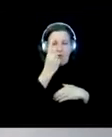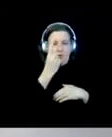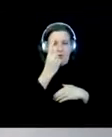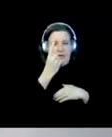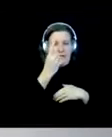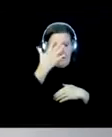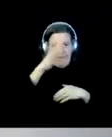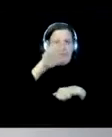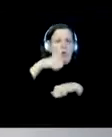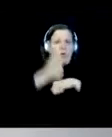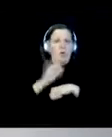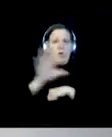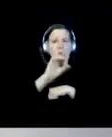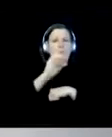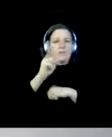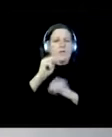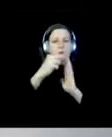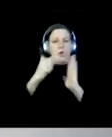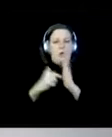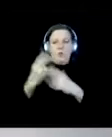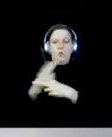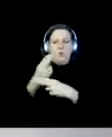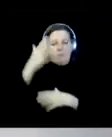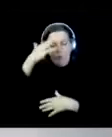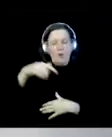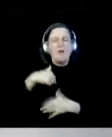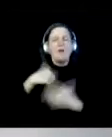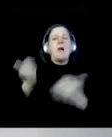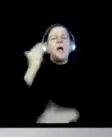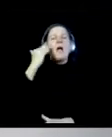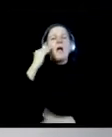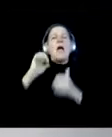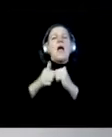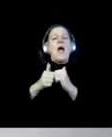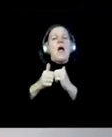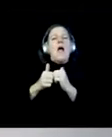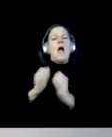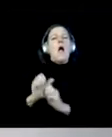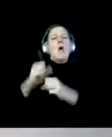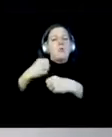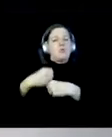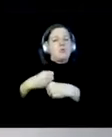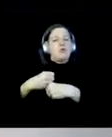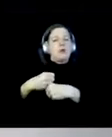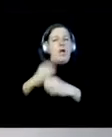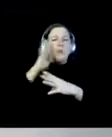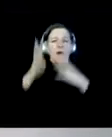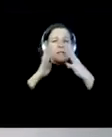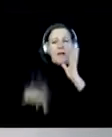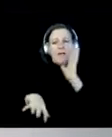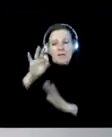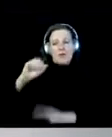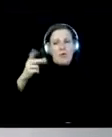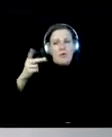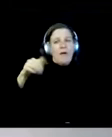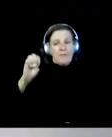engagement for using theory. And I want to know, how generative do you find the space of misunderstanding and opacity in the work, and